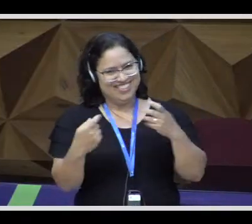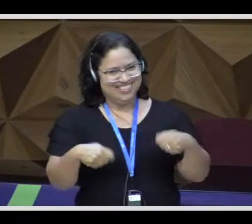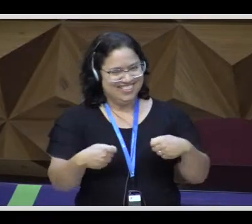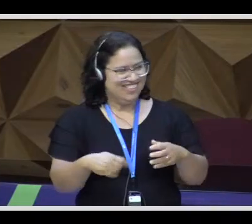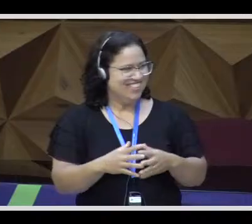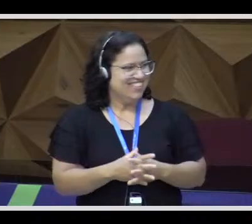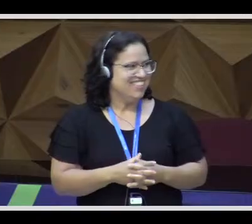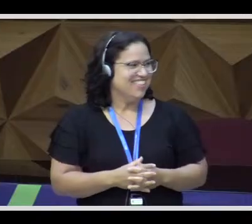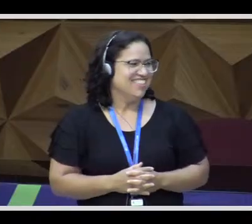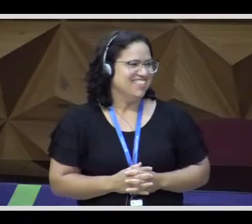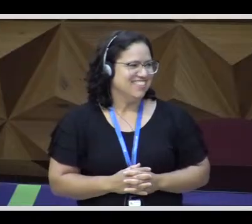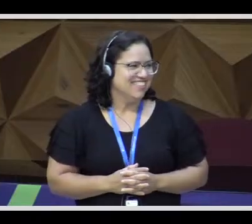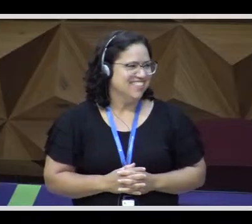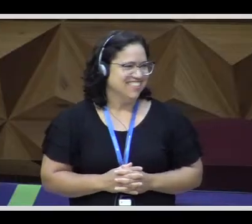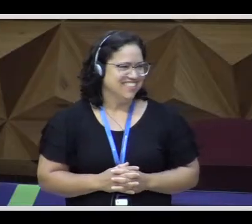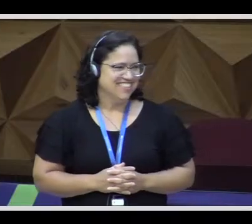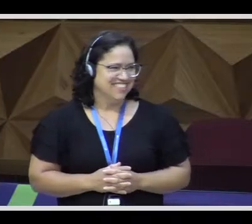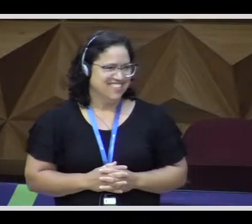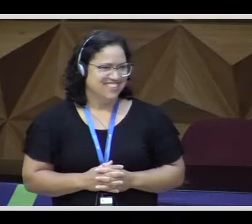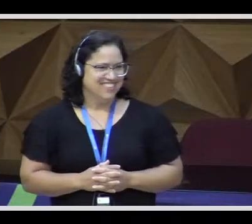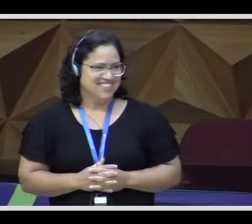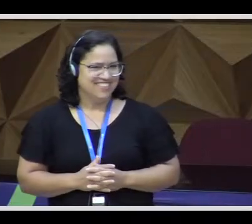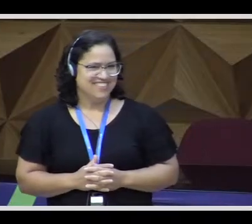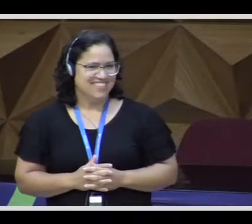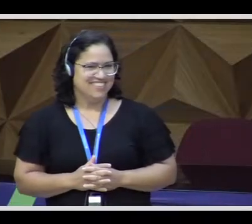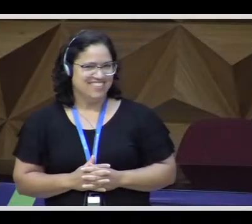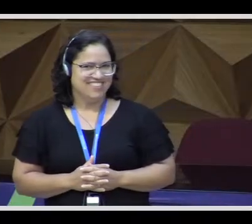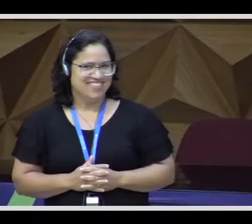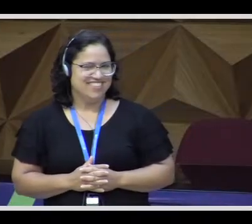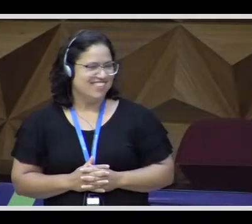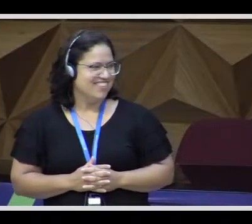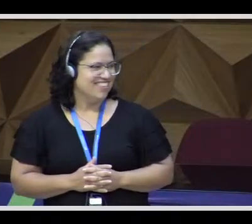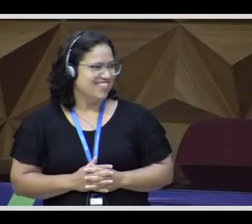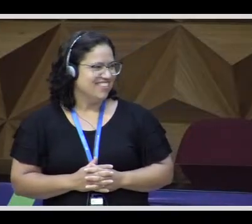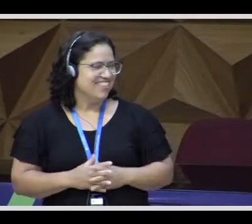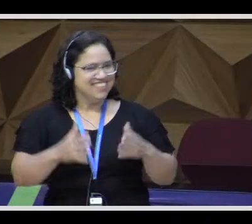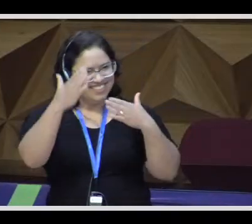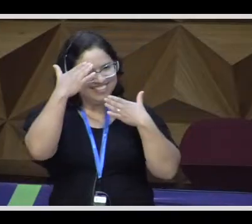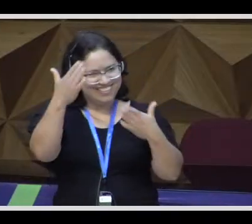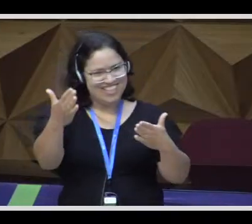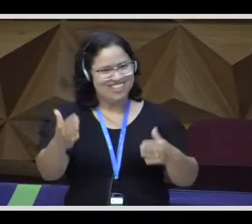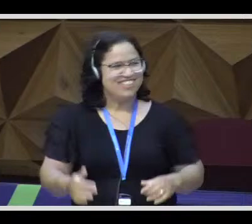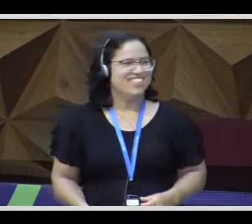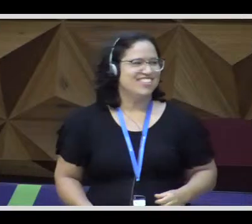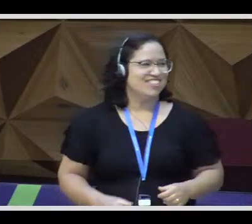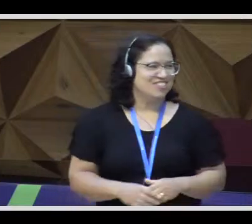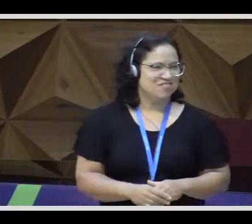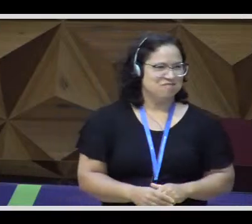Thank you very much.